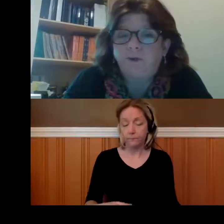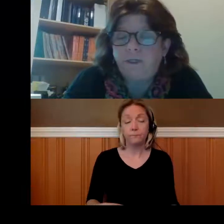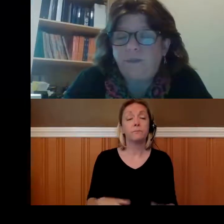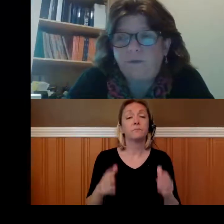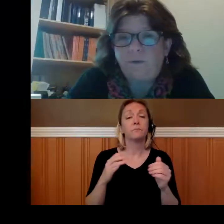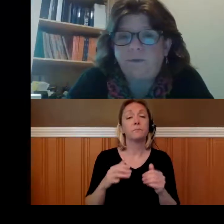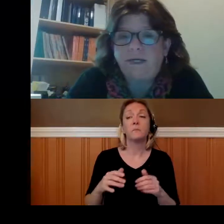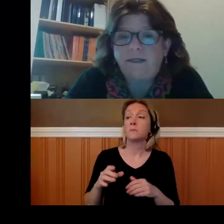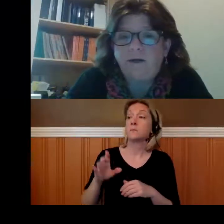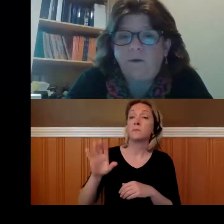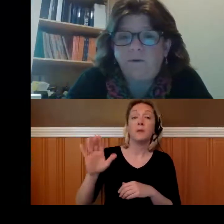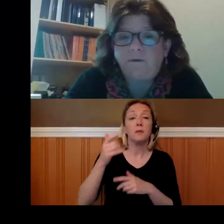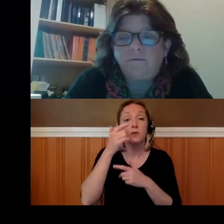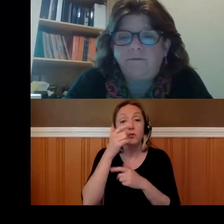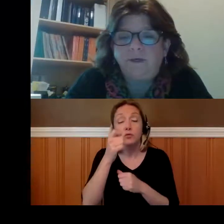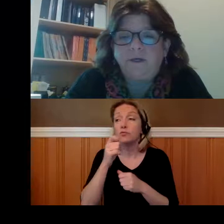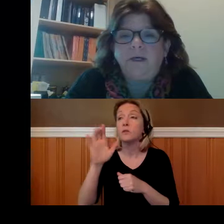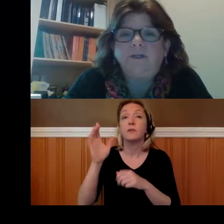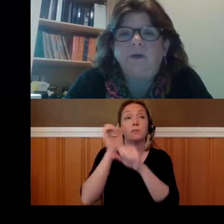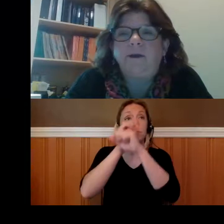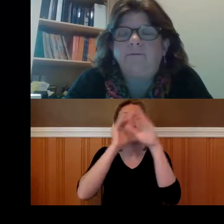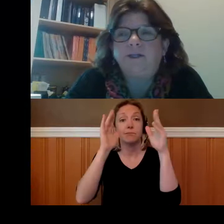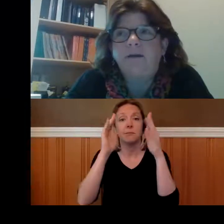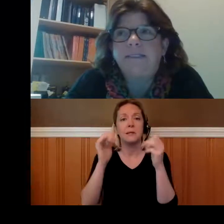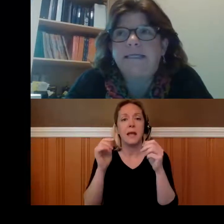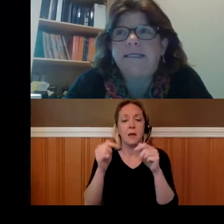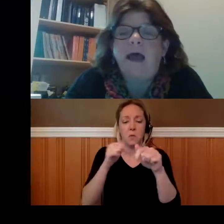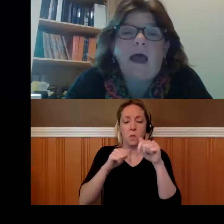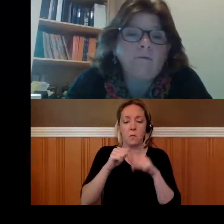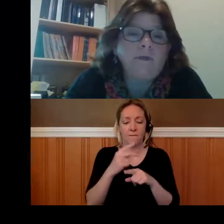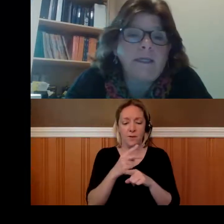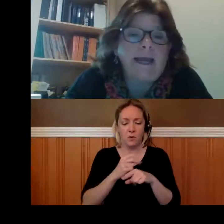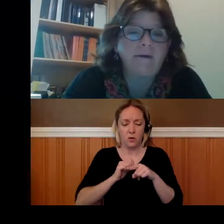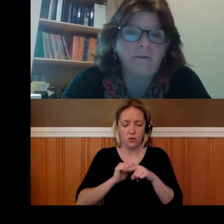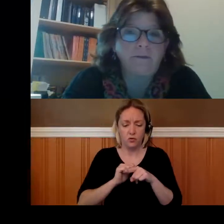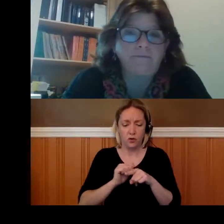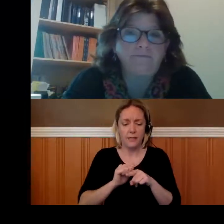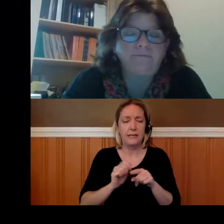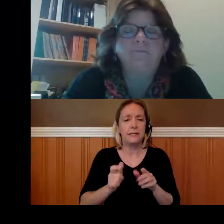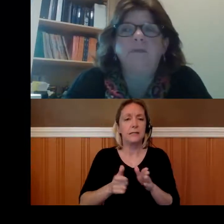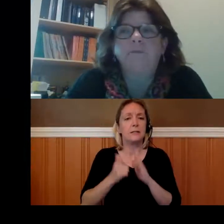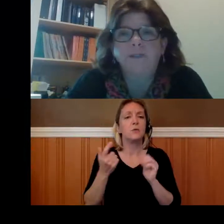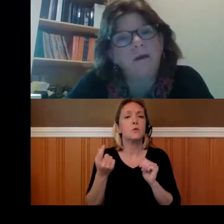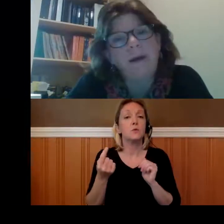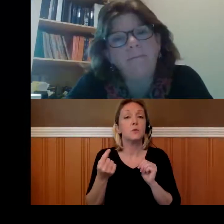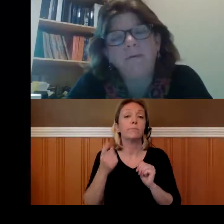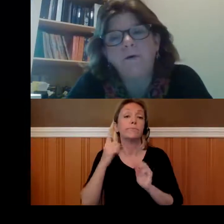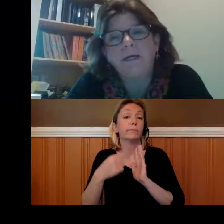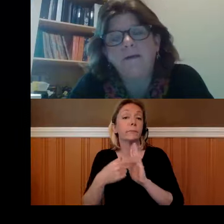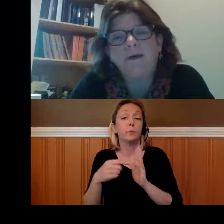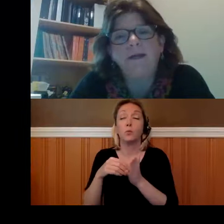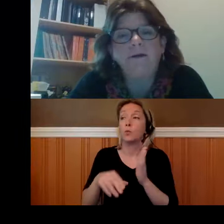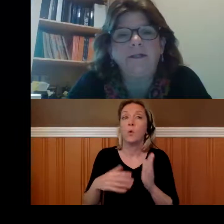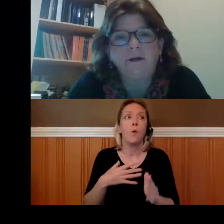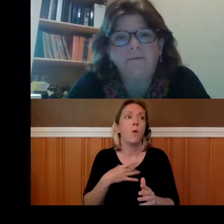those post-secondary goals. So if a child says, I really like animals, and we talk about maybe working in a